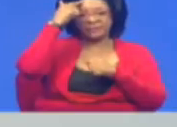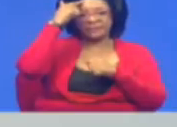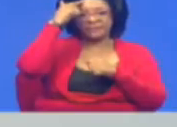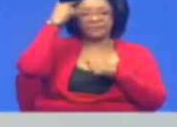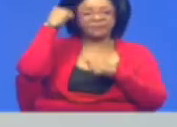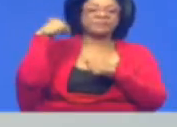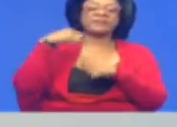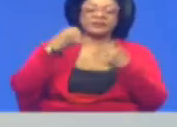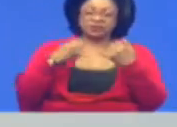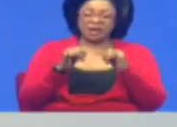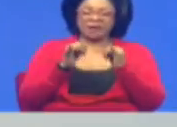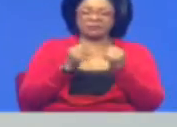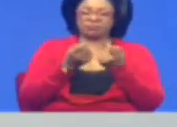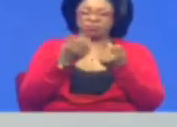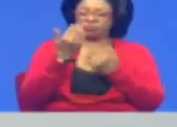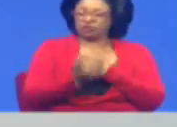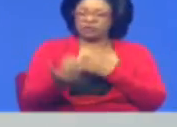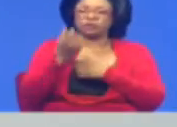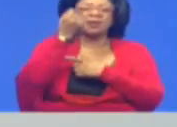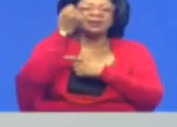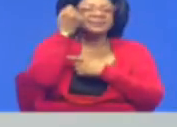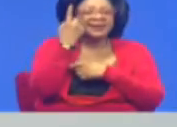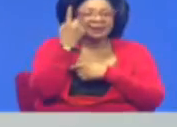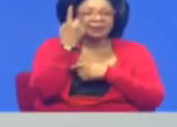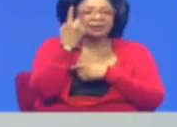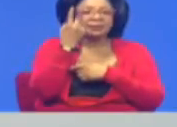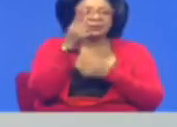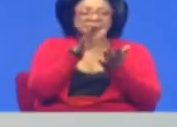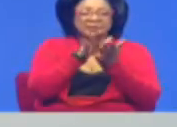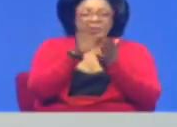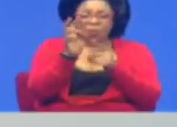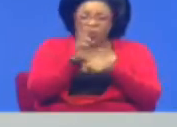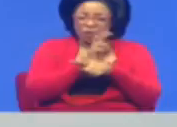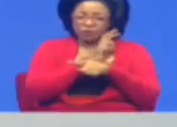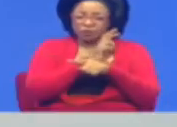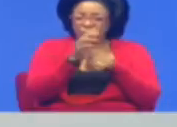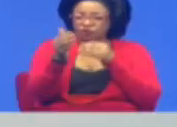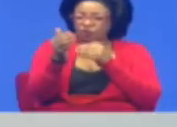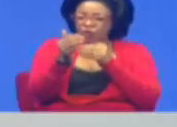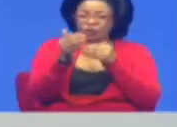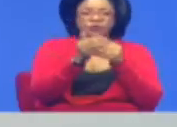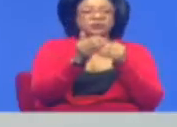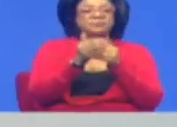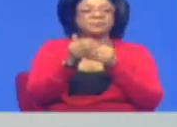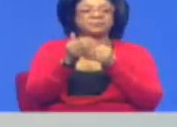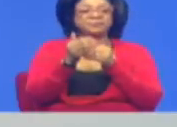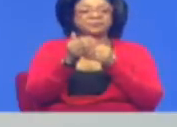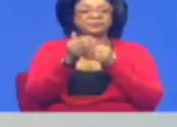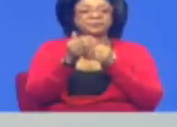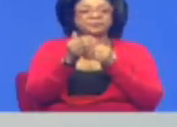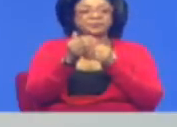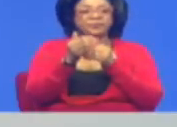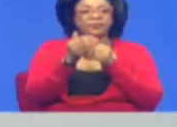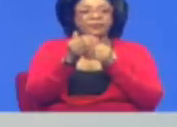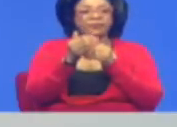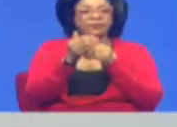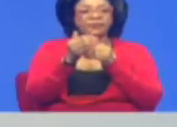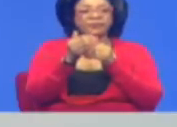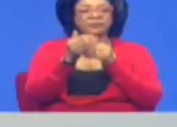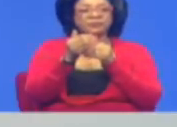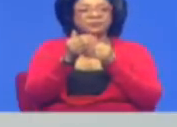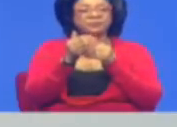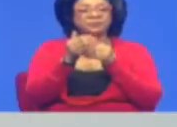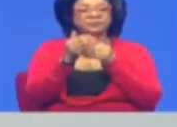there for your children, understand them and keep a close watch on them. That's a story we'll certainly be following for you.